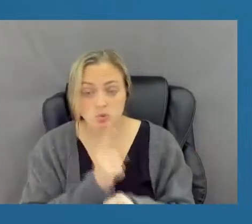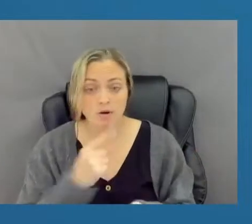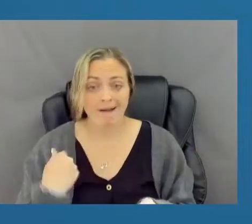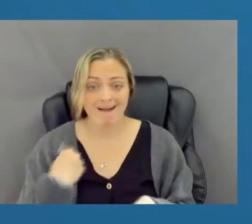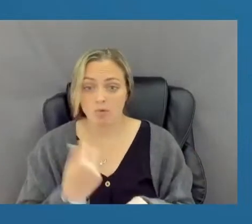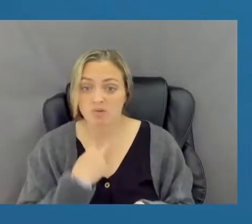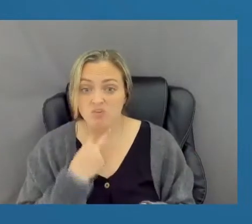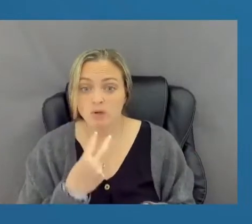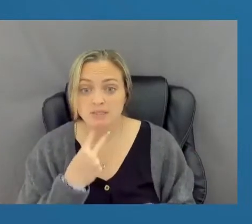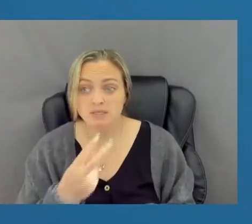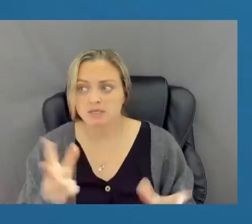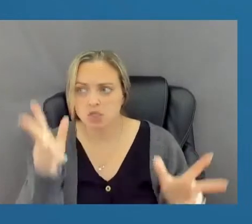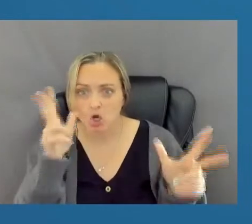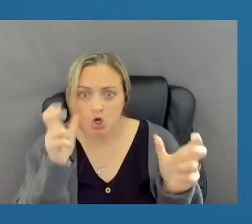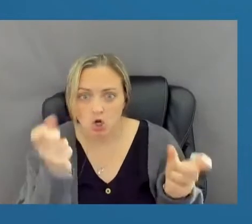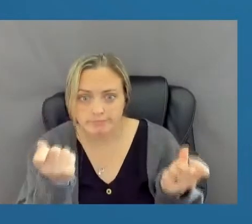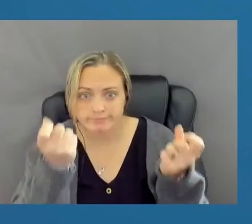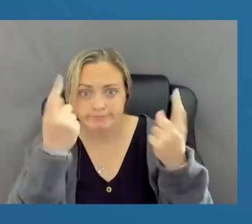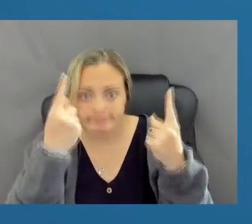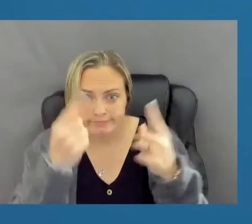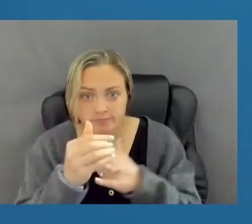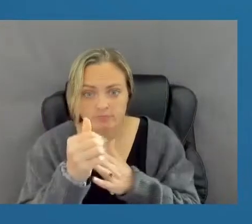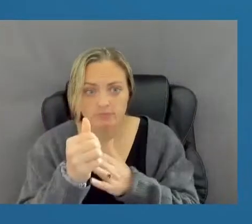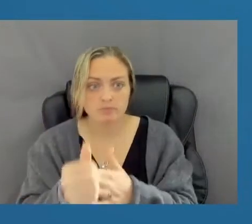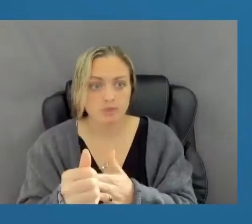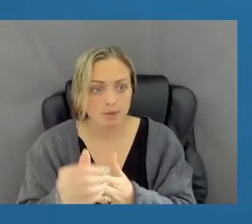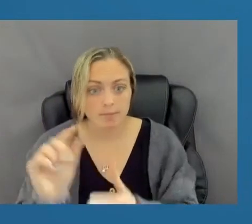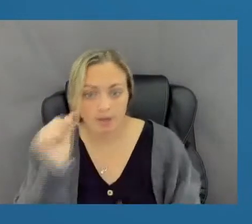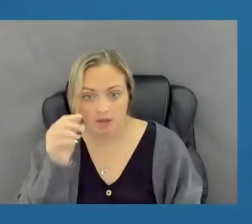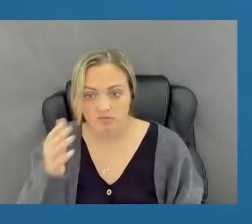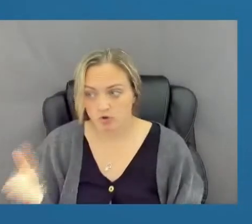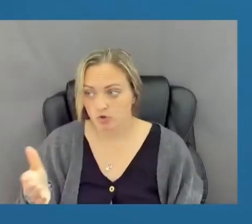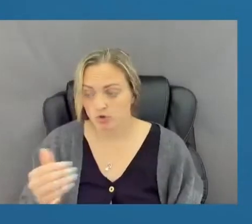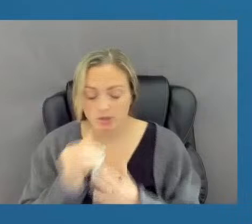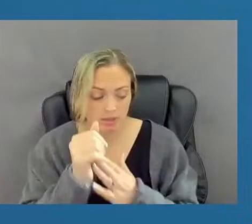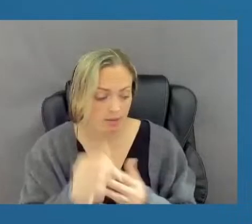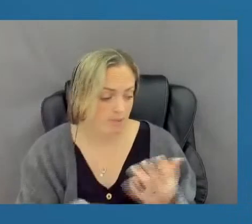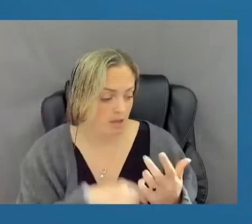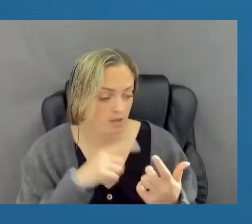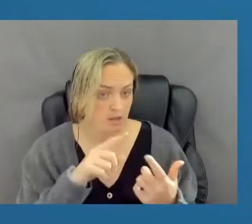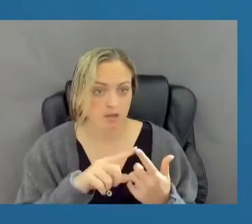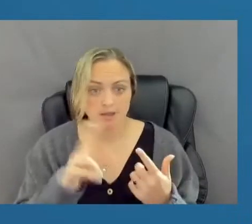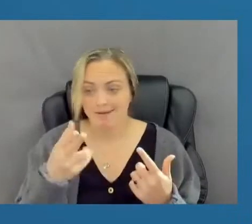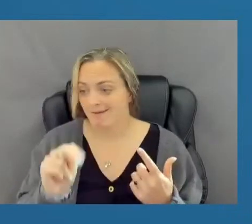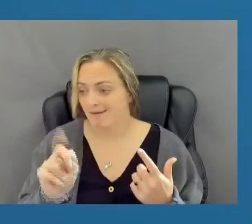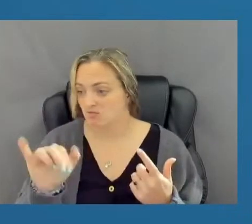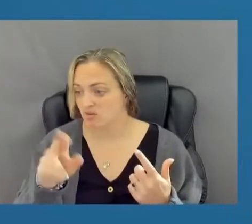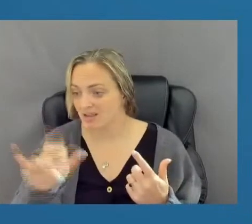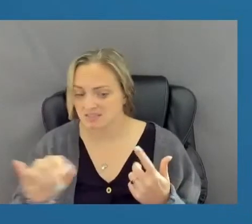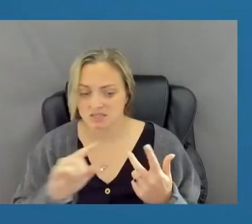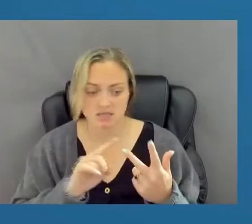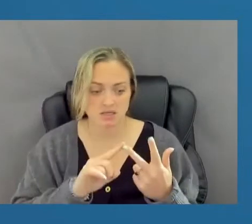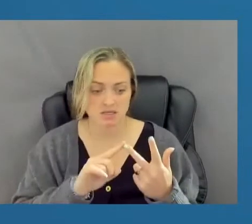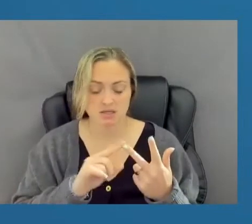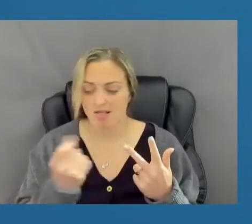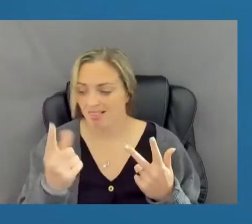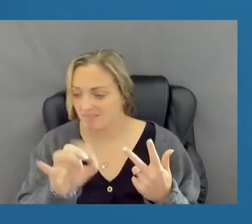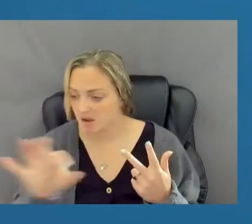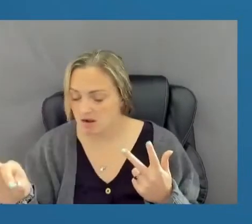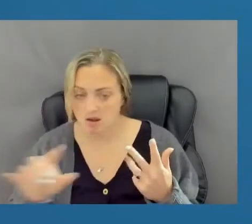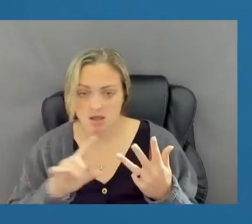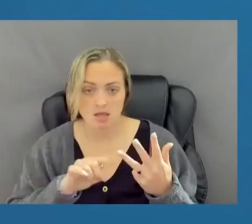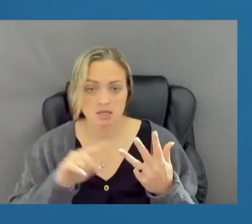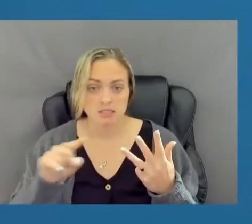collectively heard, led by the governor, led by Ken Rasky, led by 1199, led by this